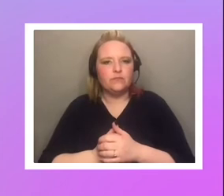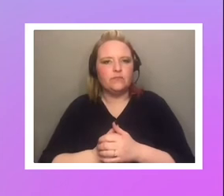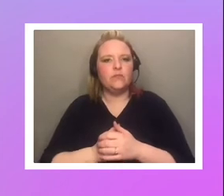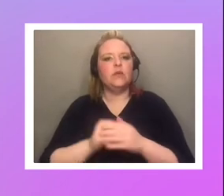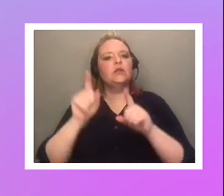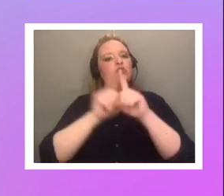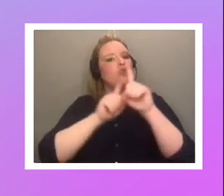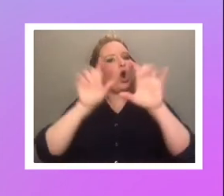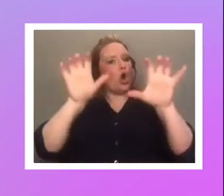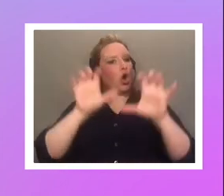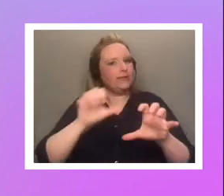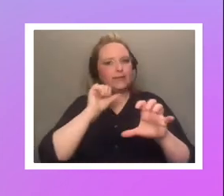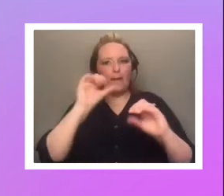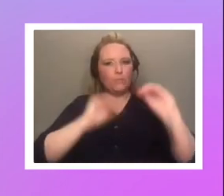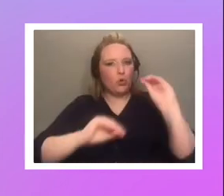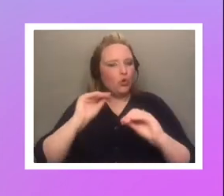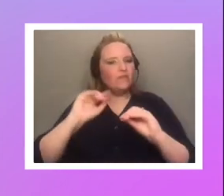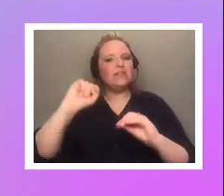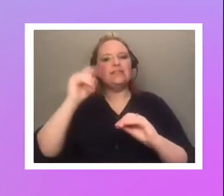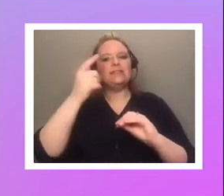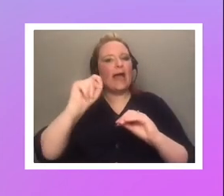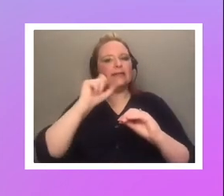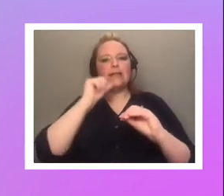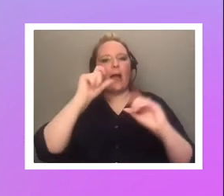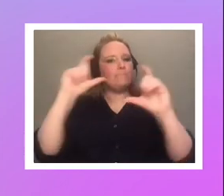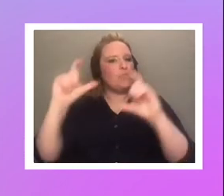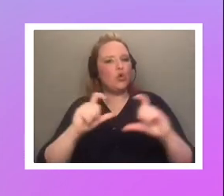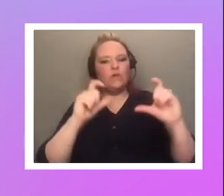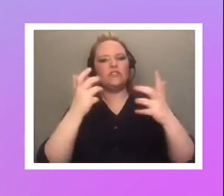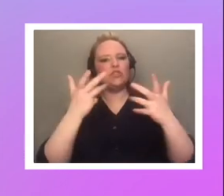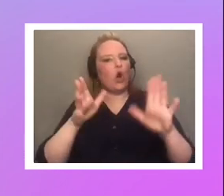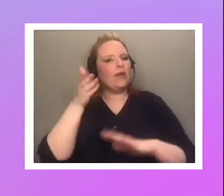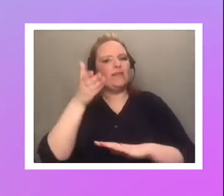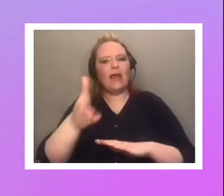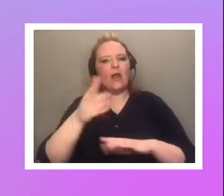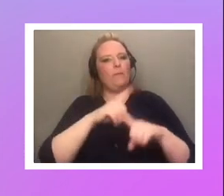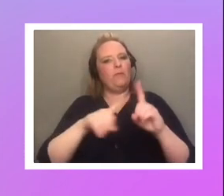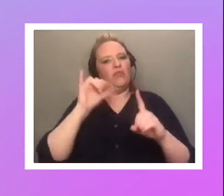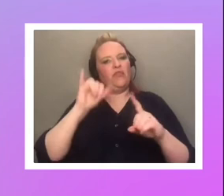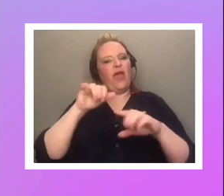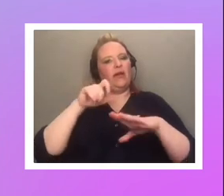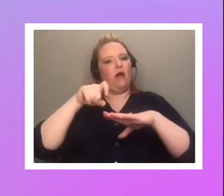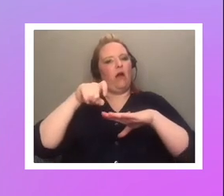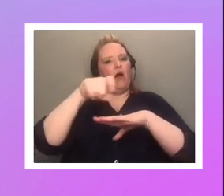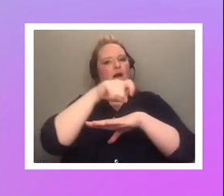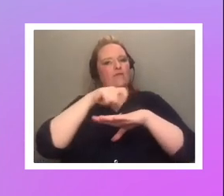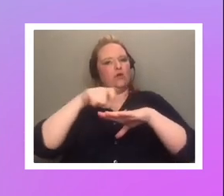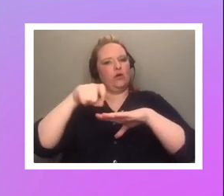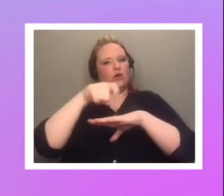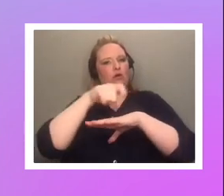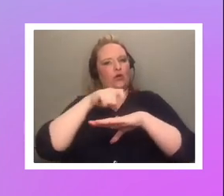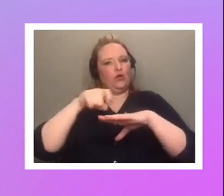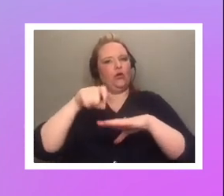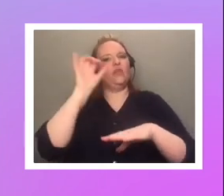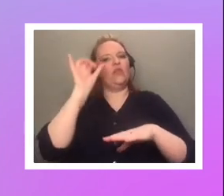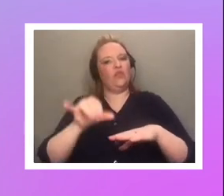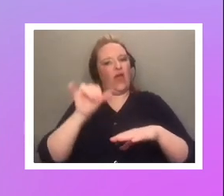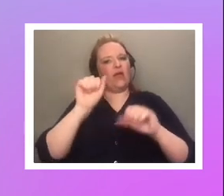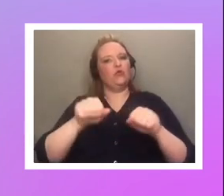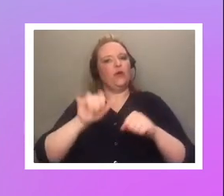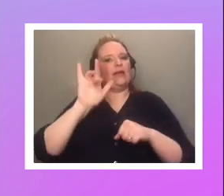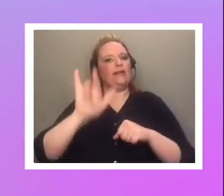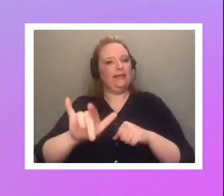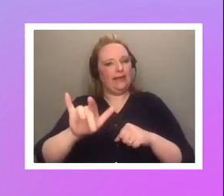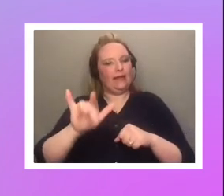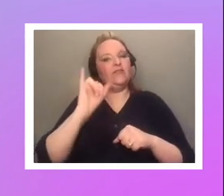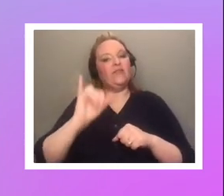field isn't moving, the text doesn't move down, it's already all there. But things like those hover animations that give you that affordance of like, this is a thing to click on, you know,